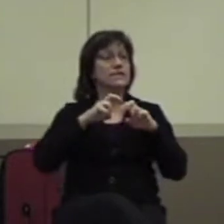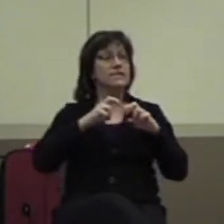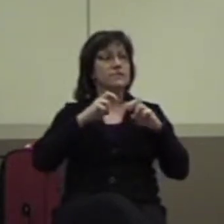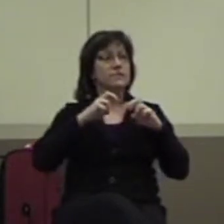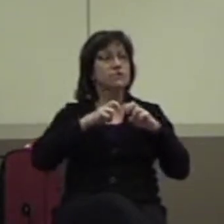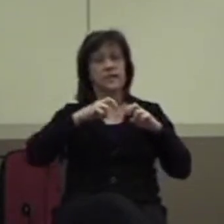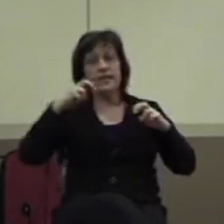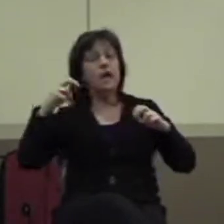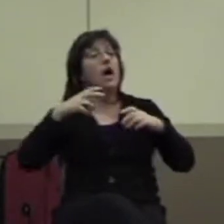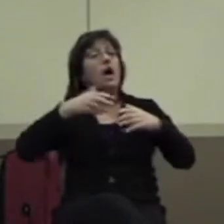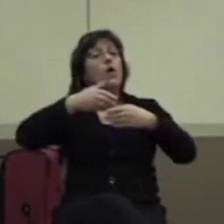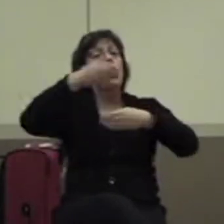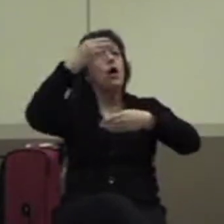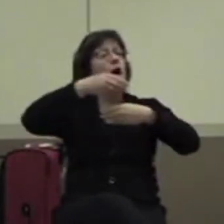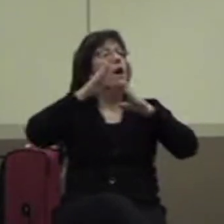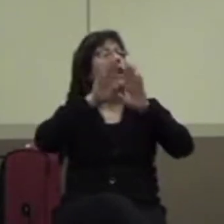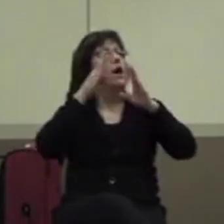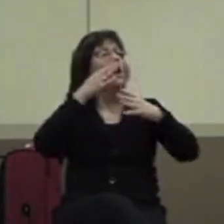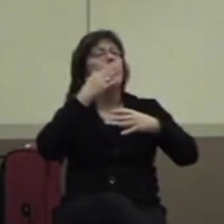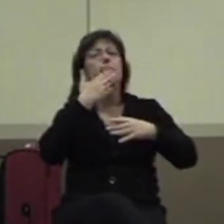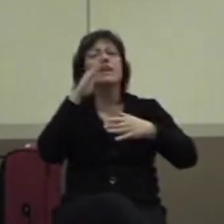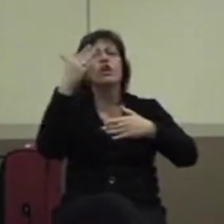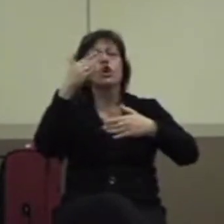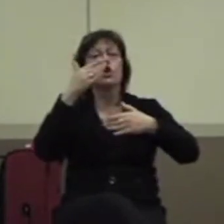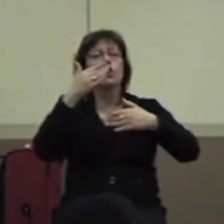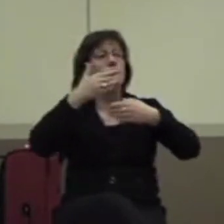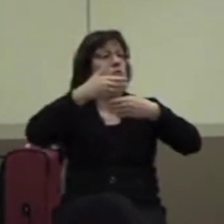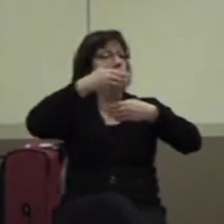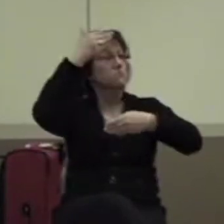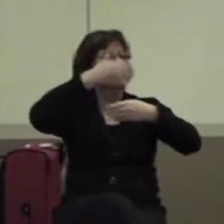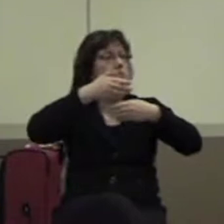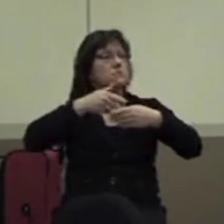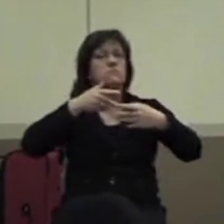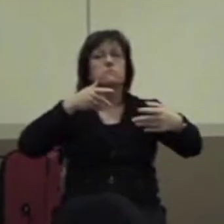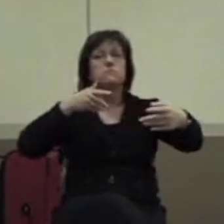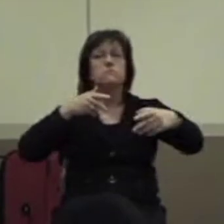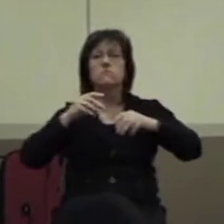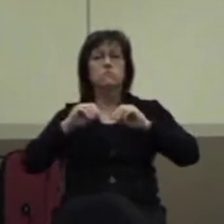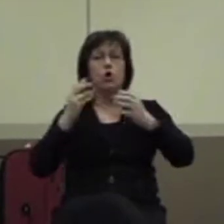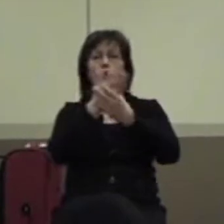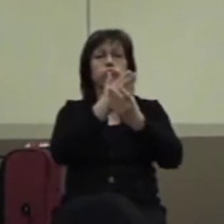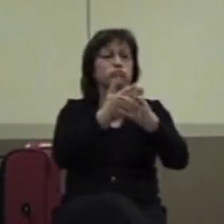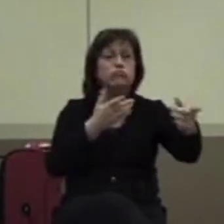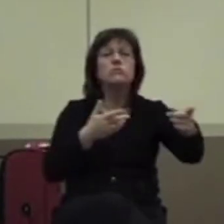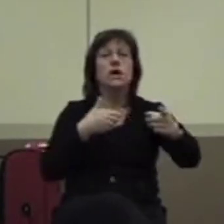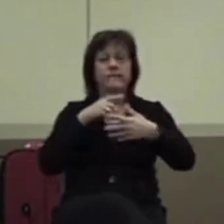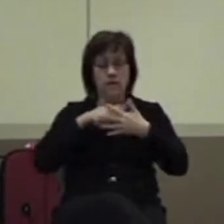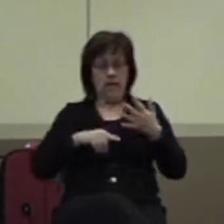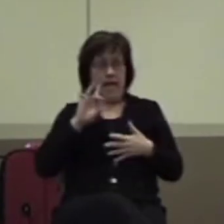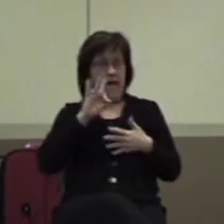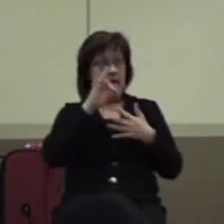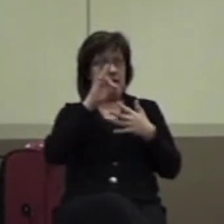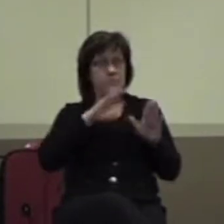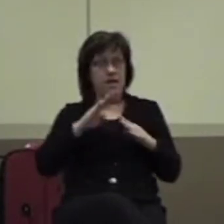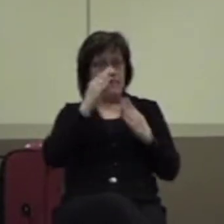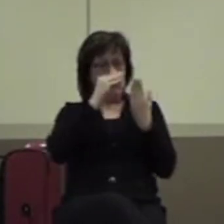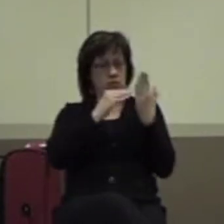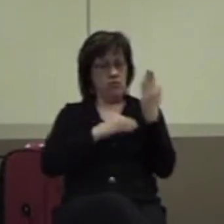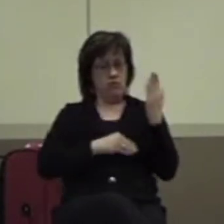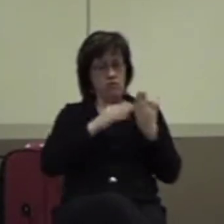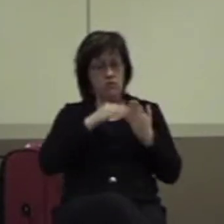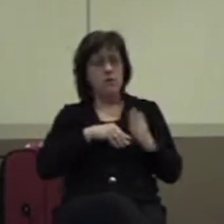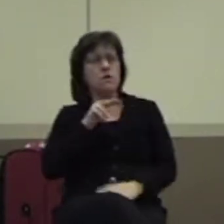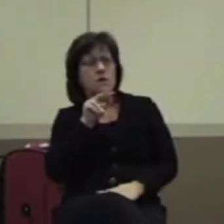sitting on the other side of a one-way mirror with no distractions, and I had a kid who definitely had 8 behaviors, so I listed the behaviors and I labeled